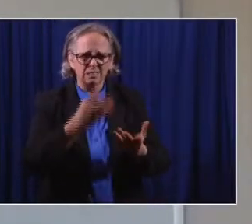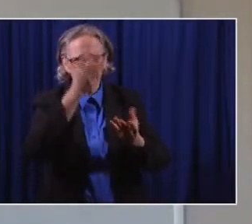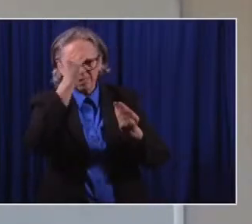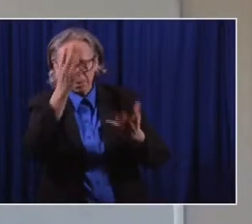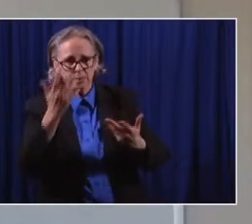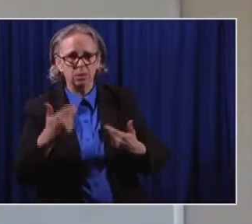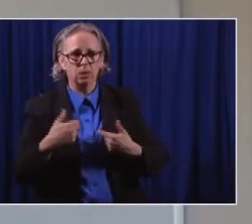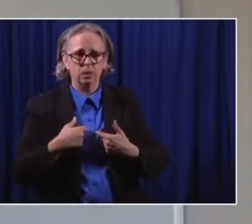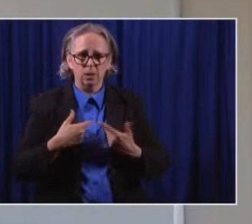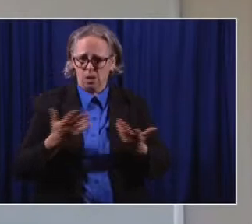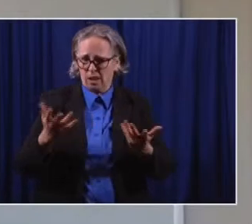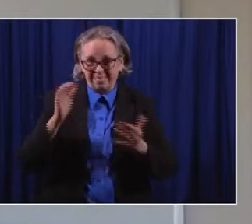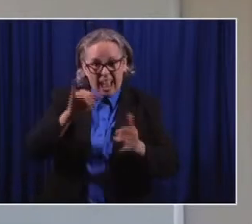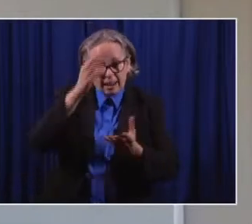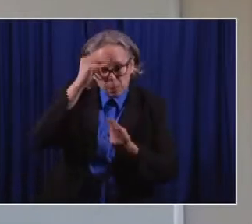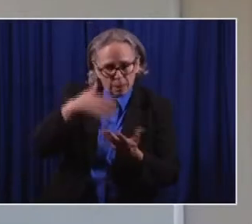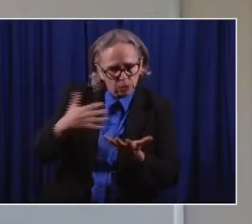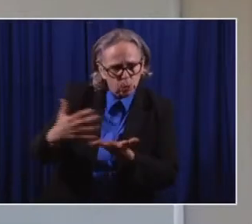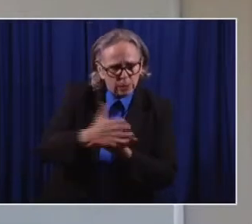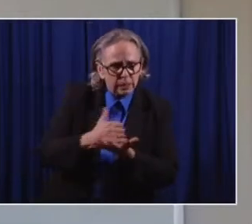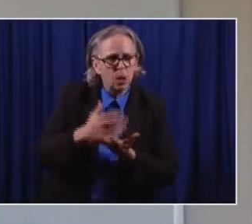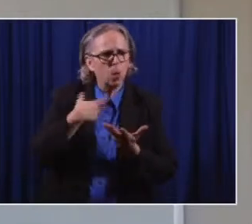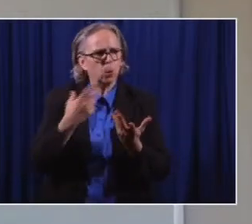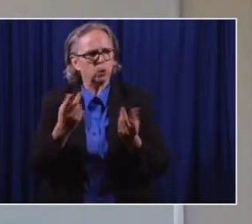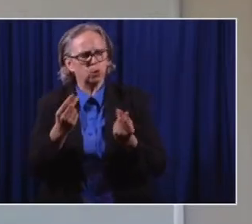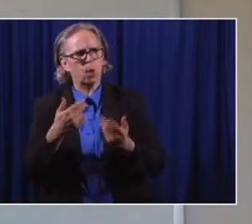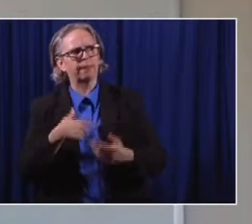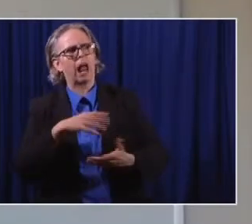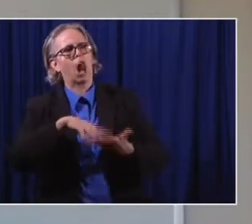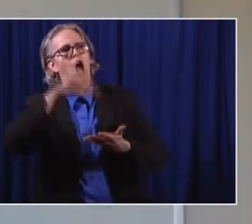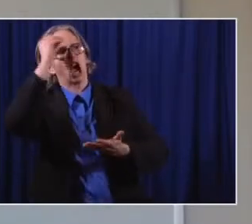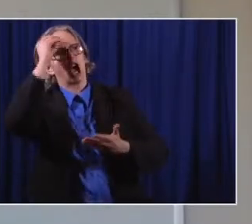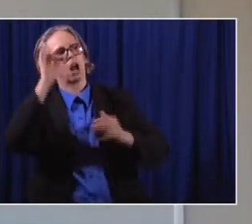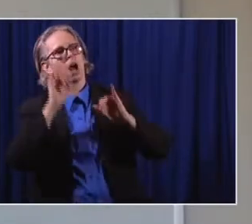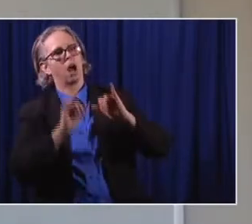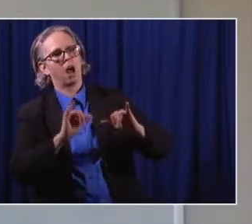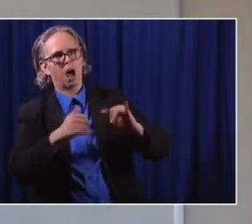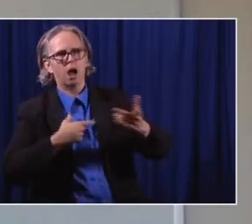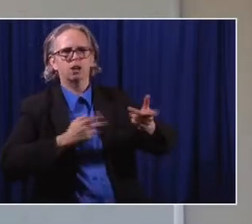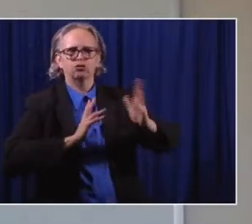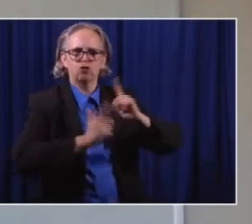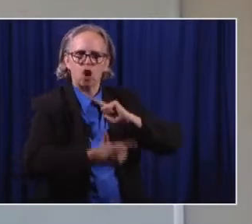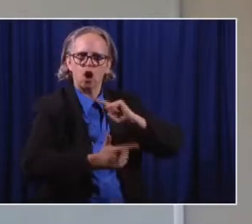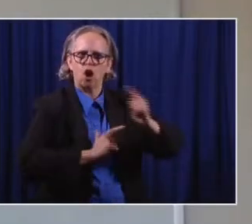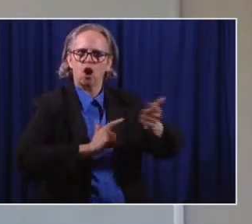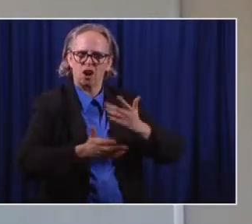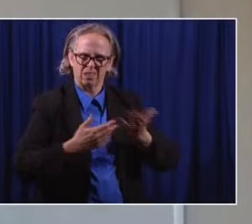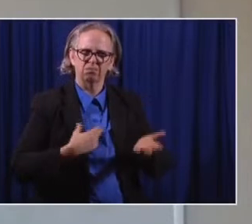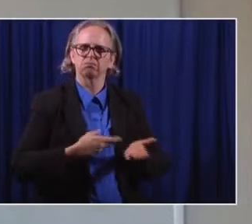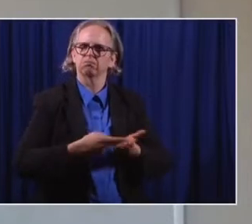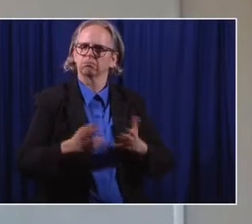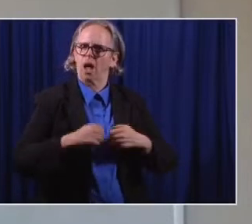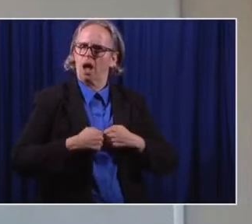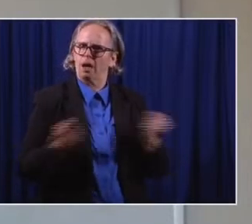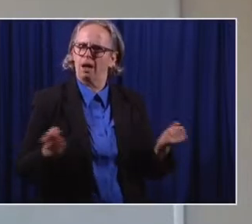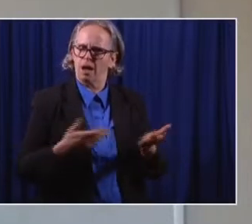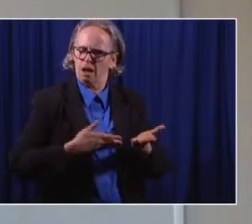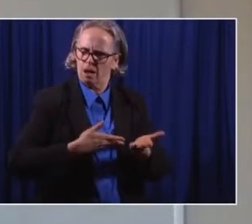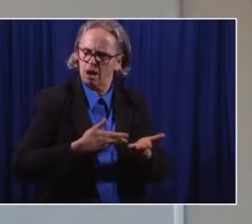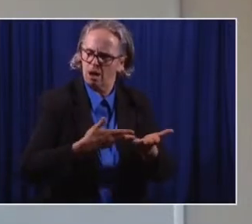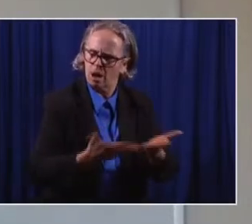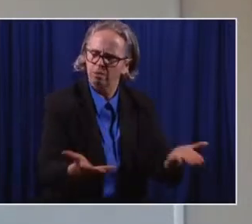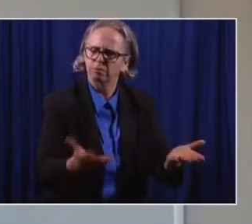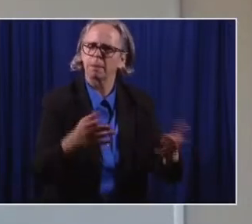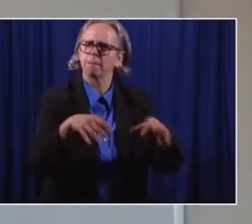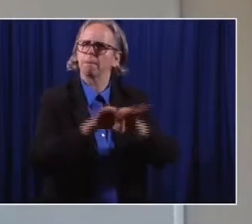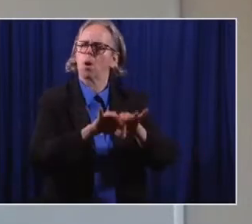they have it in their head throughout the interview of, this is why I need to answer these questions in a forthcoming manner. So